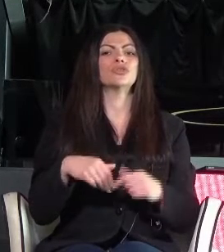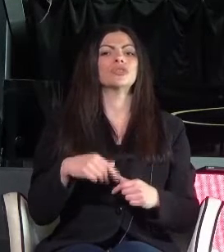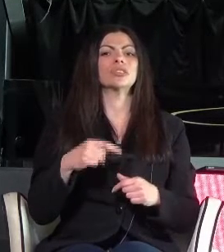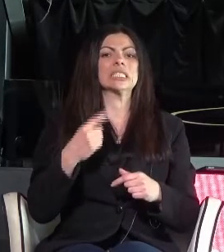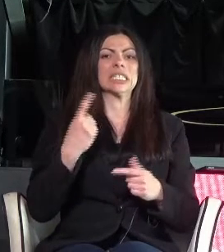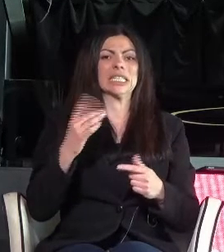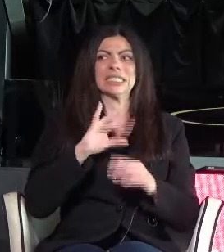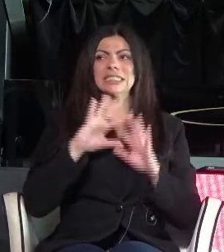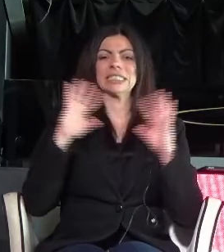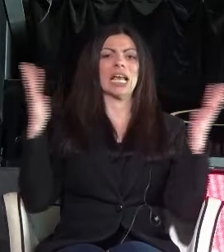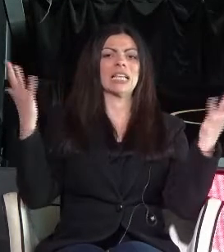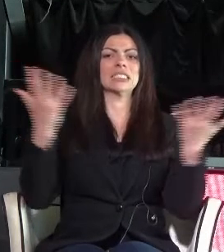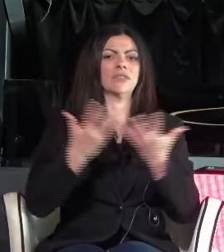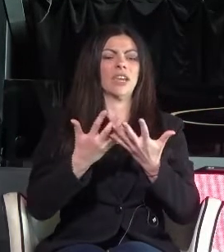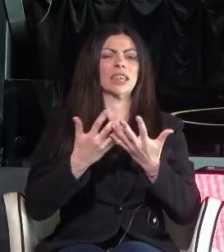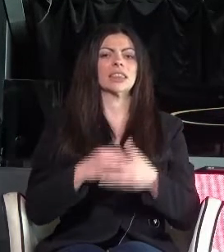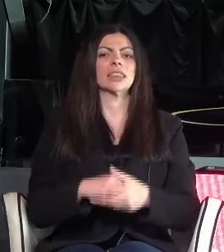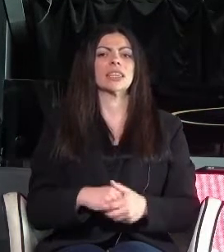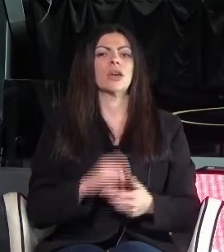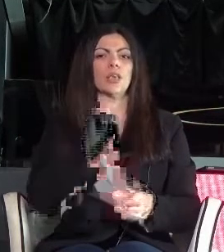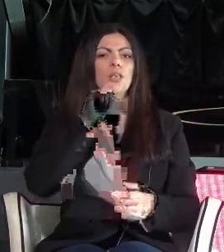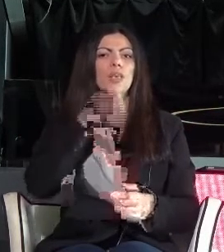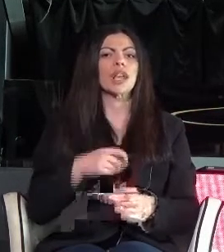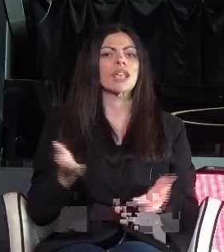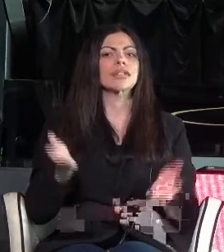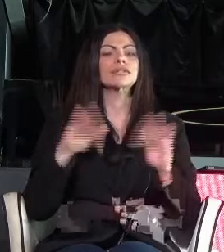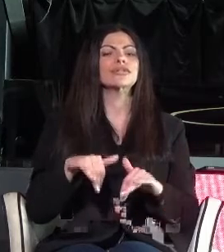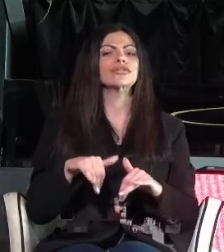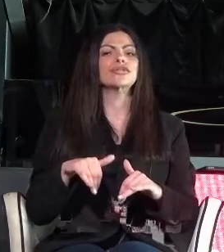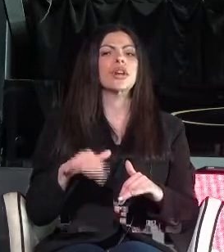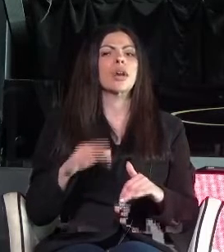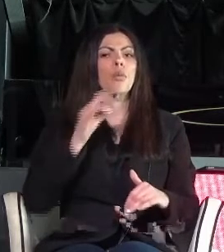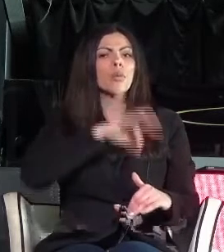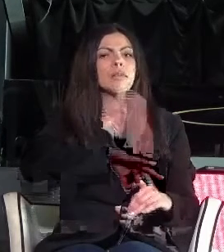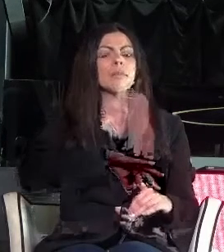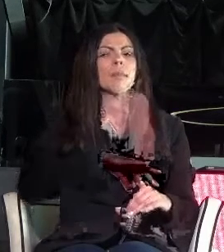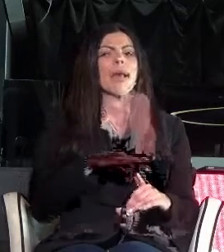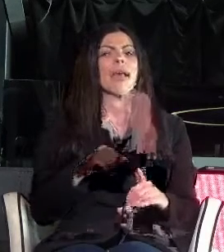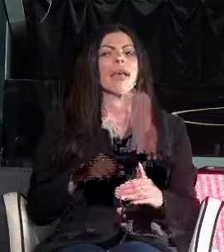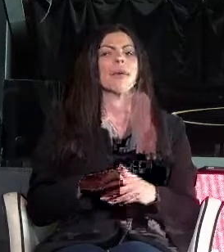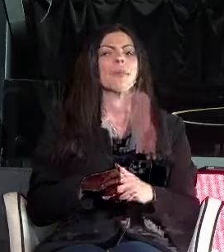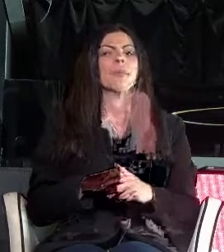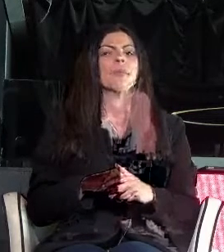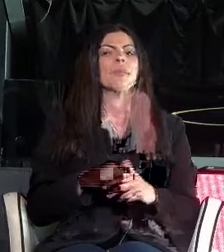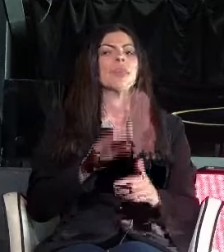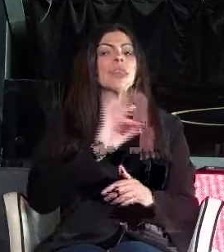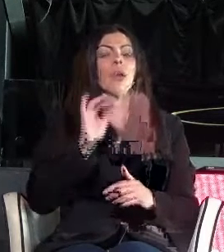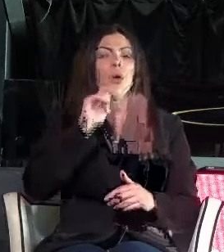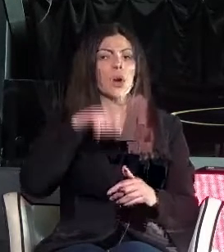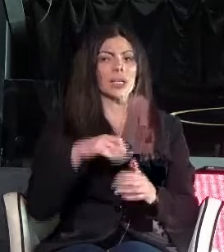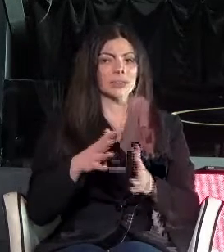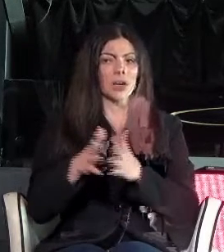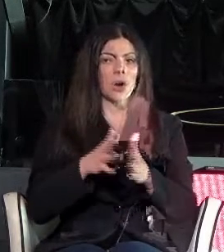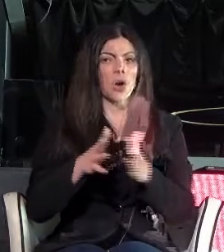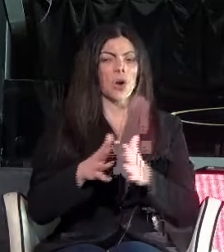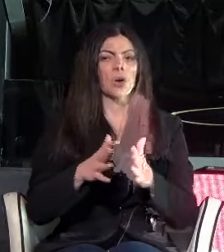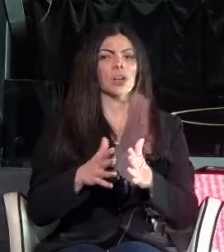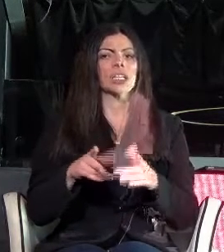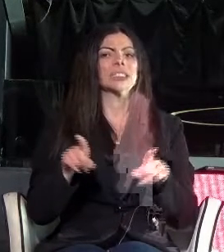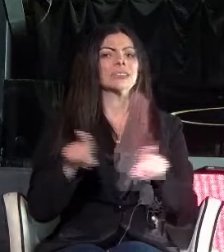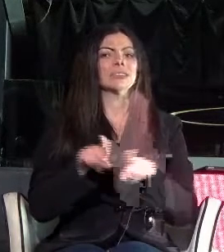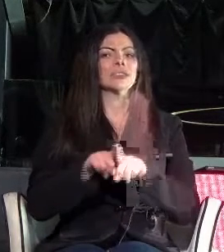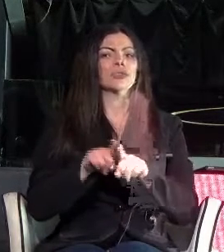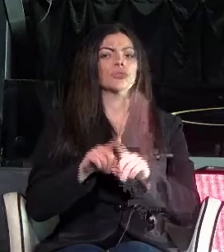Ukraine will prosper, and Ukrainian people, as true Europeans, will also join the European Union. I hope